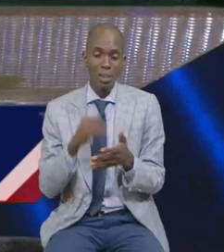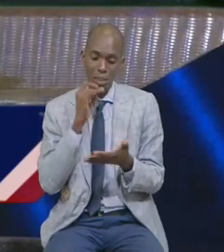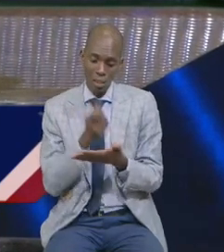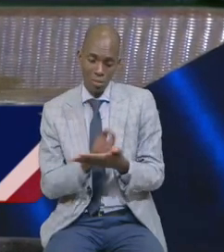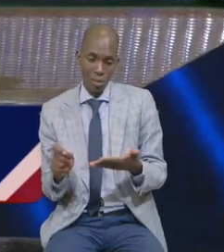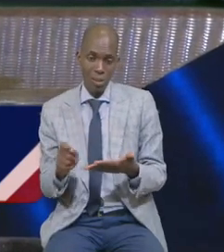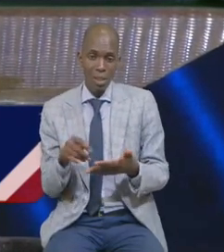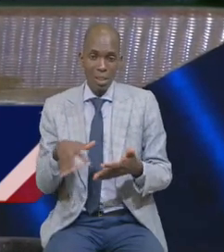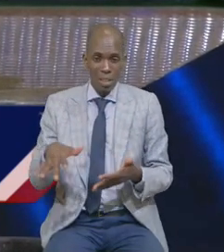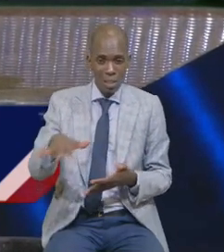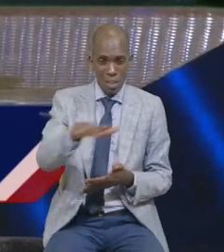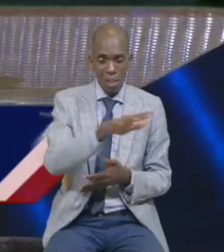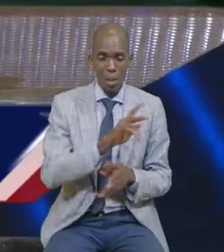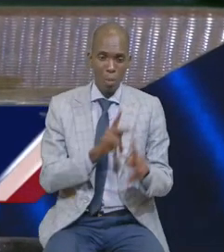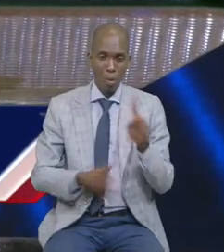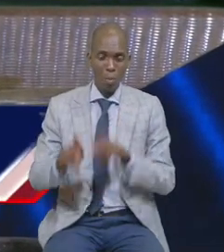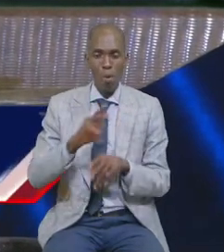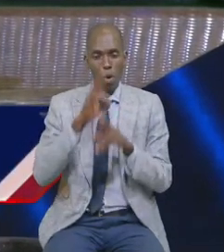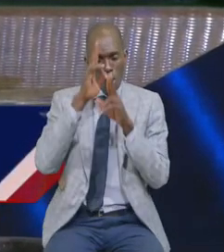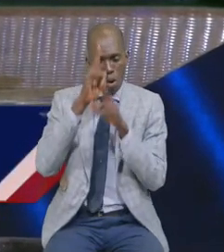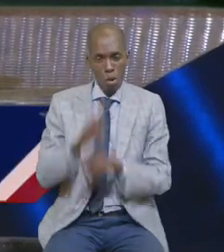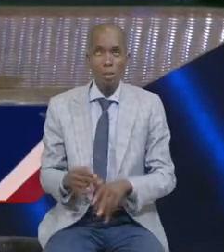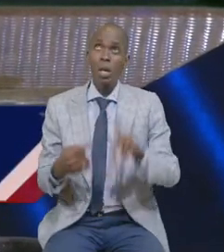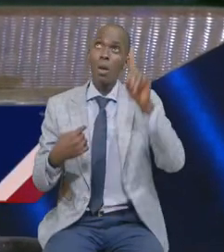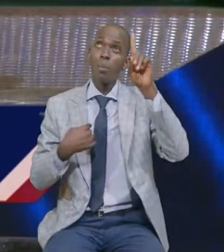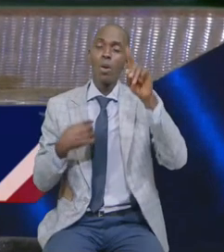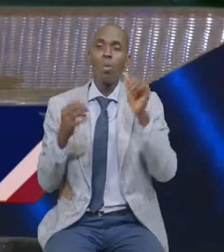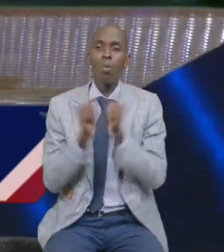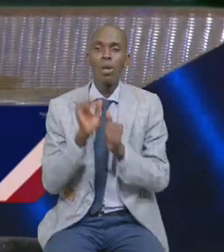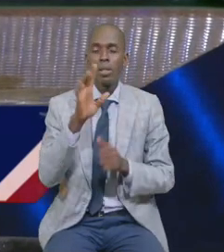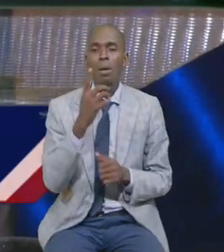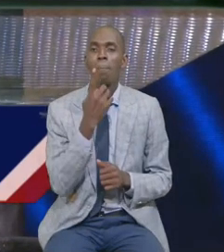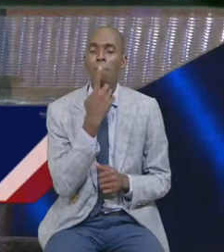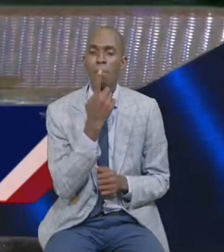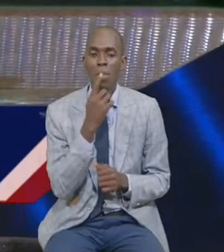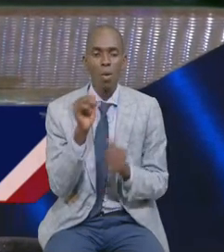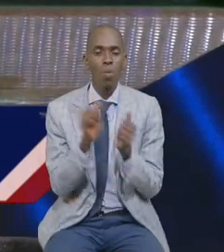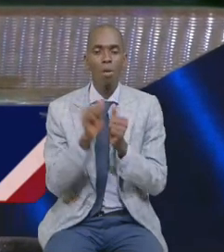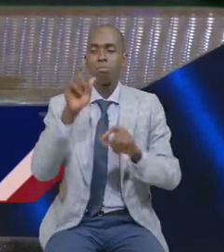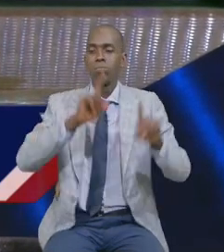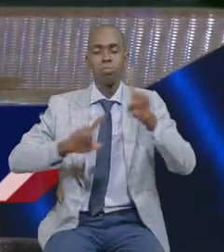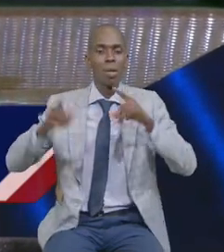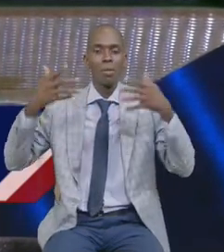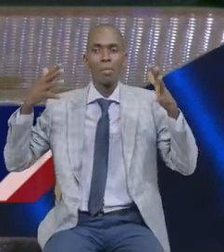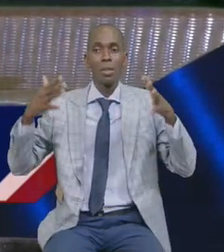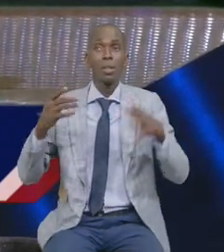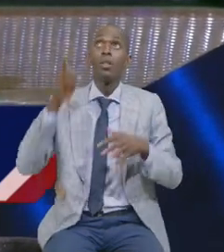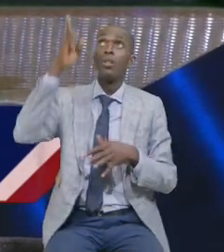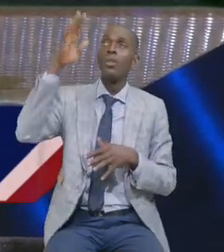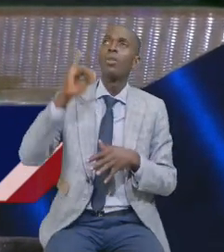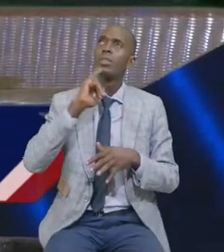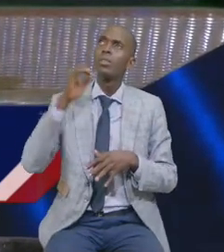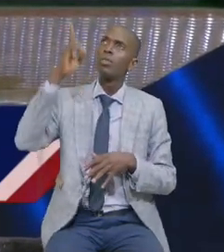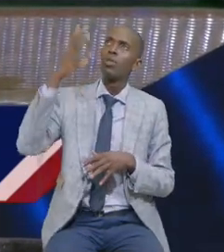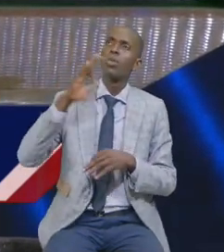me with their lips. Honoreth me with their lips. God is the God of gods, and God is